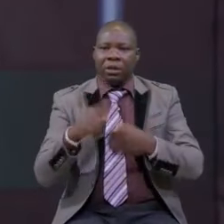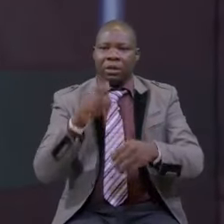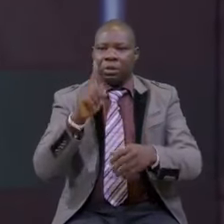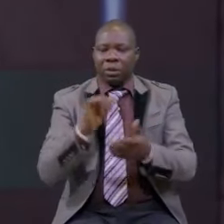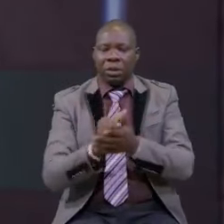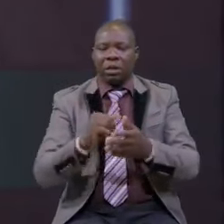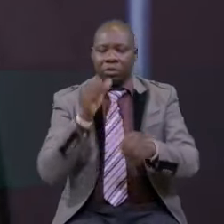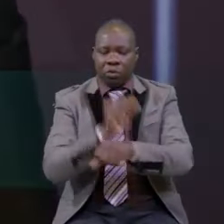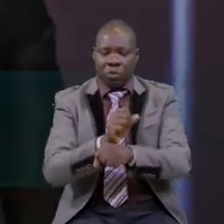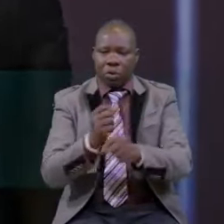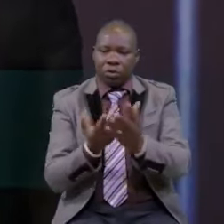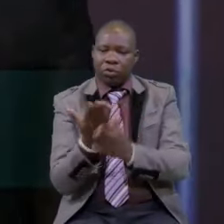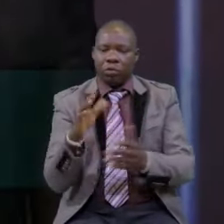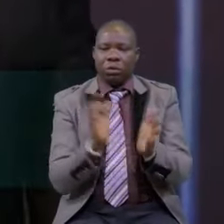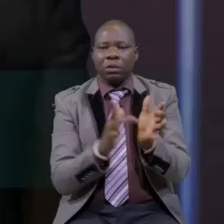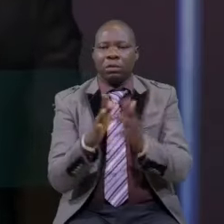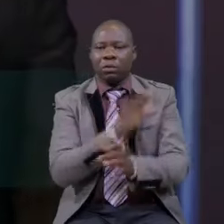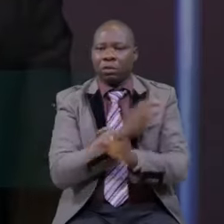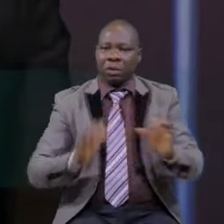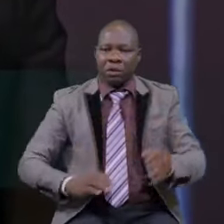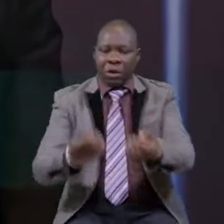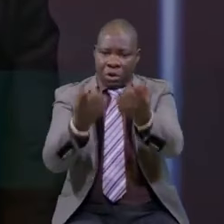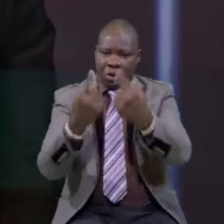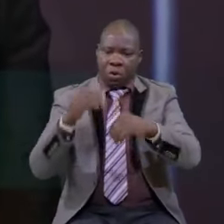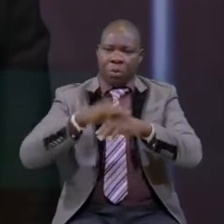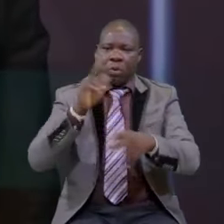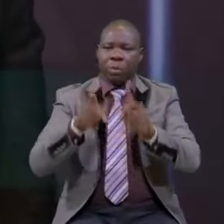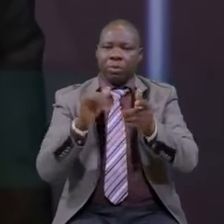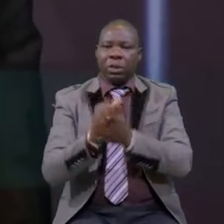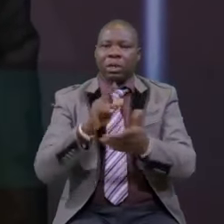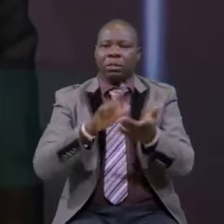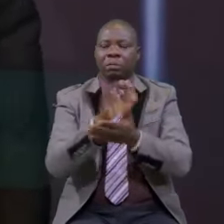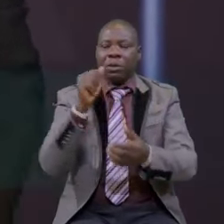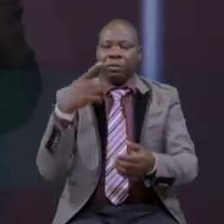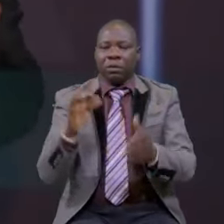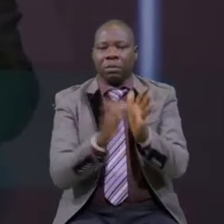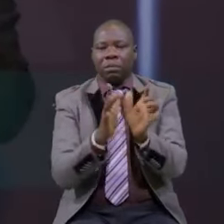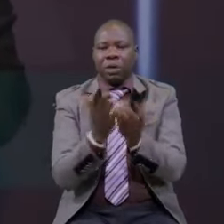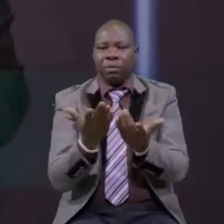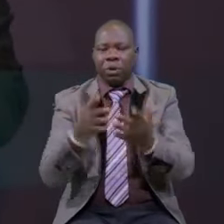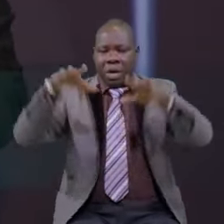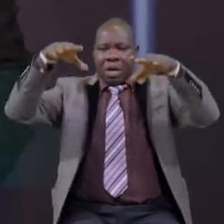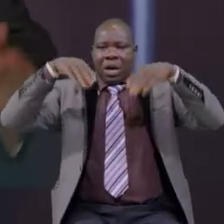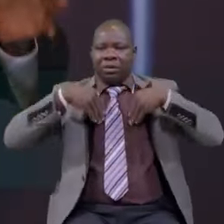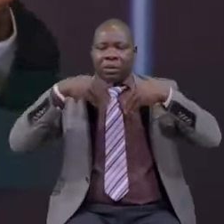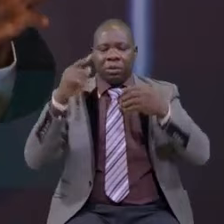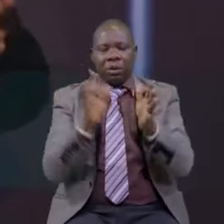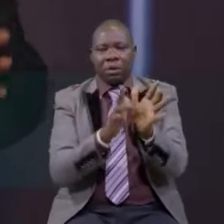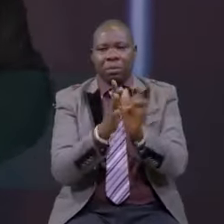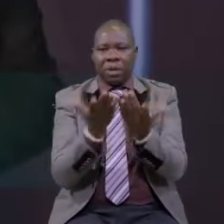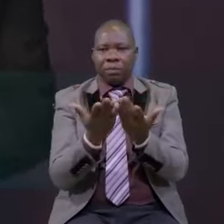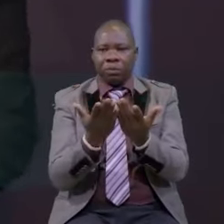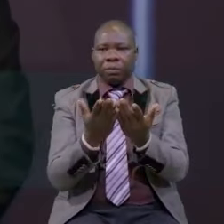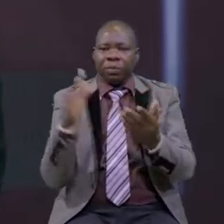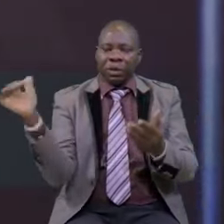through Jesus Christ comes upon people who believe the Bible, accept the Bible, they